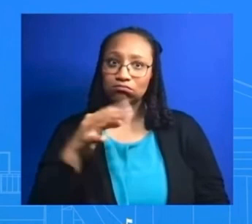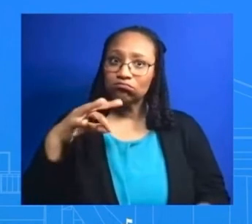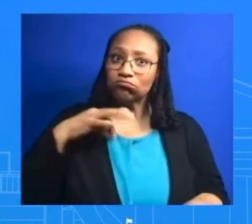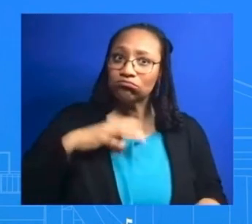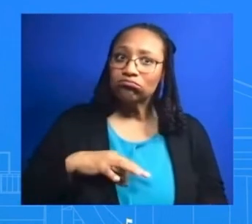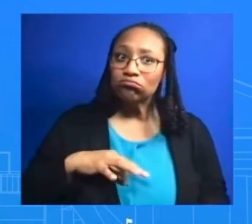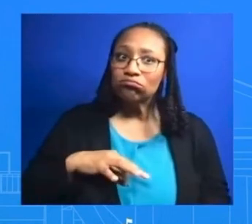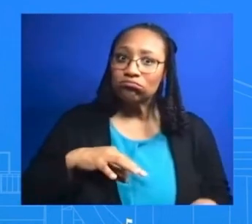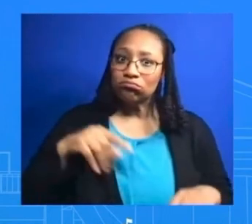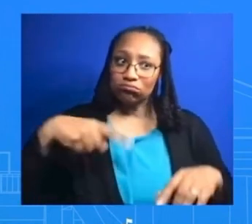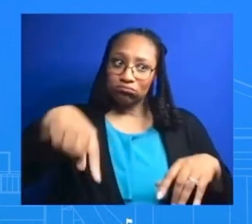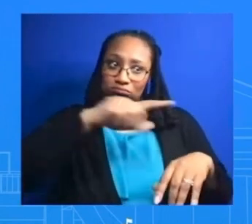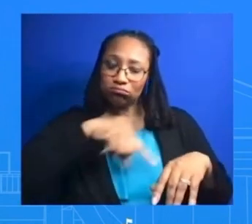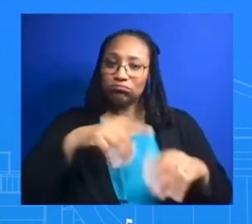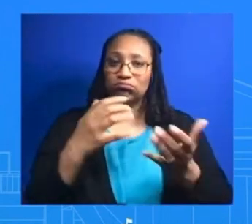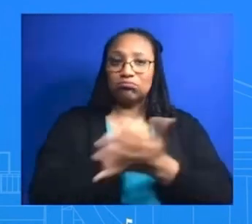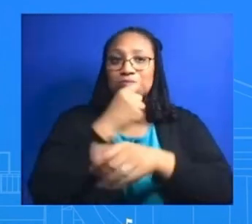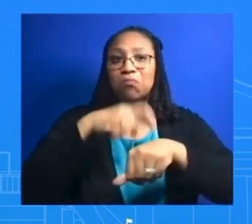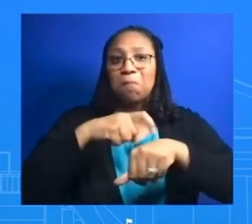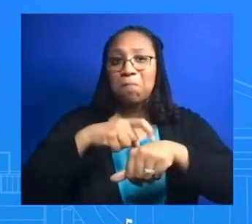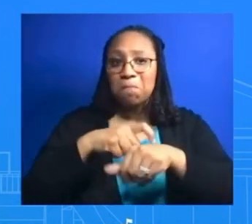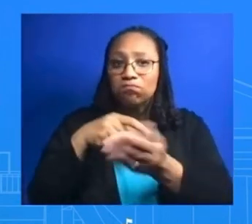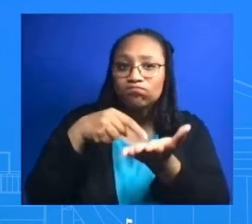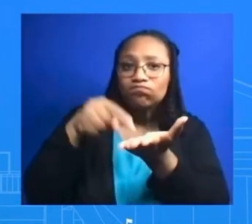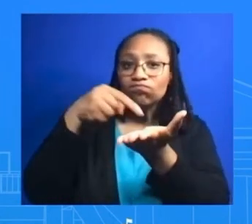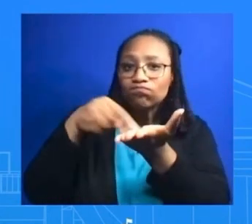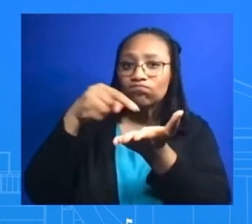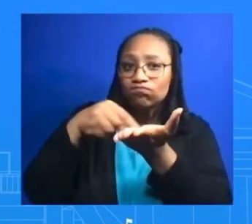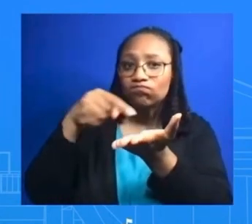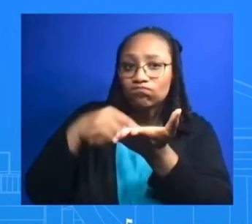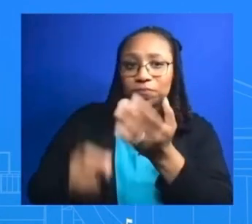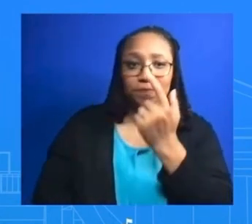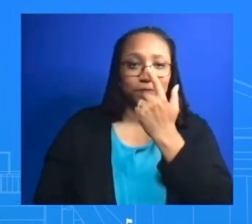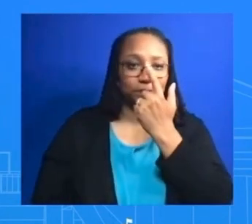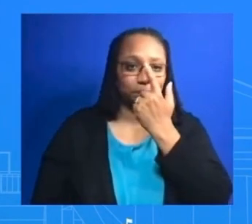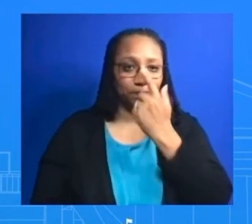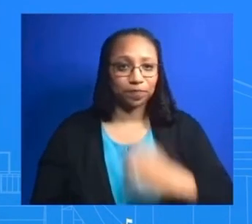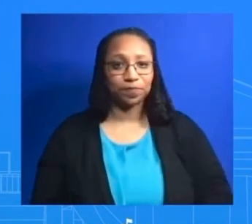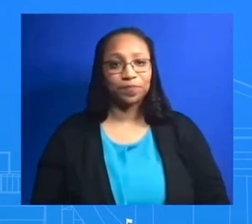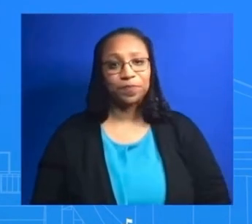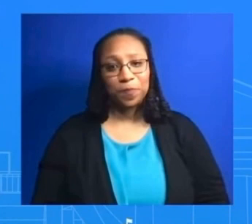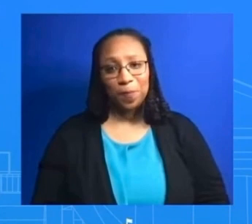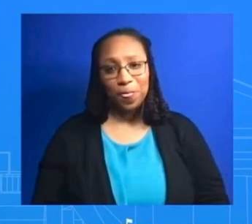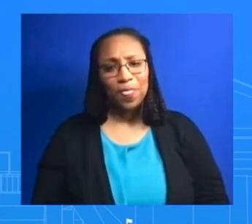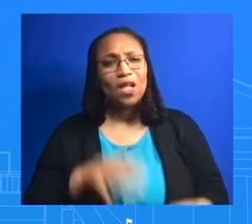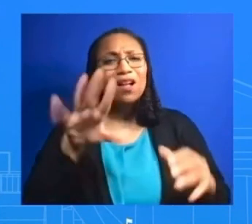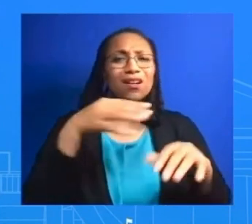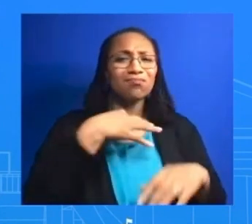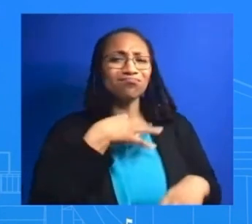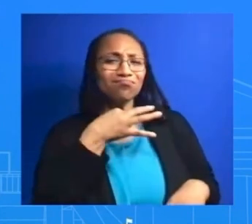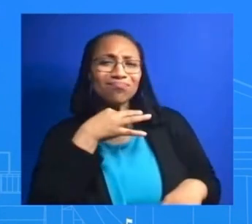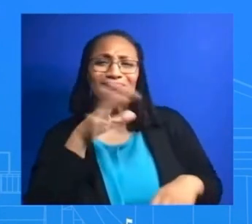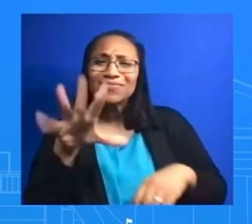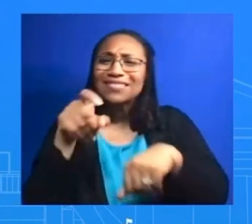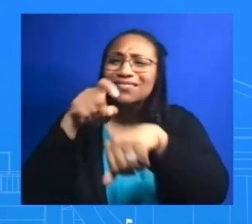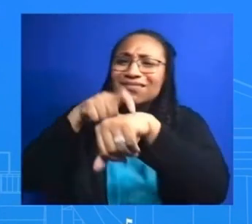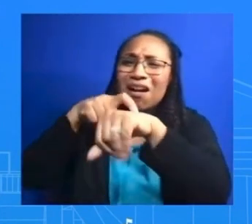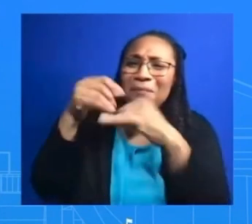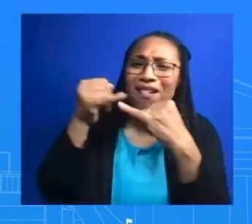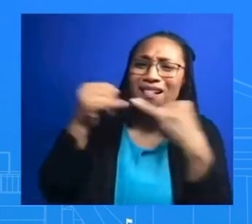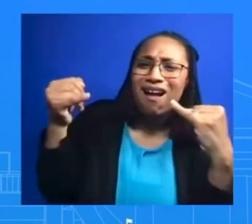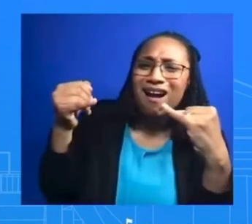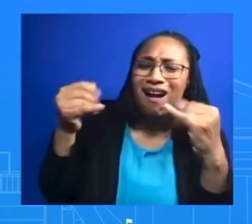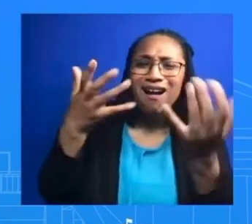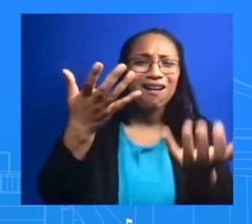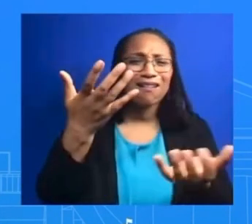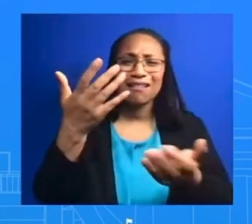You talked about the timeline on this. It sounds like it's going to take a long time. Is the administration taking any steps to speed up the regulatory process,